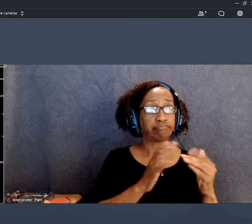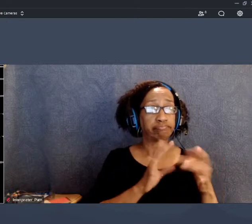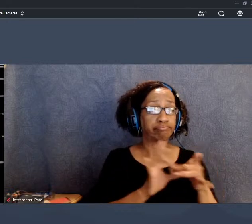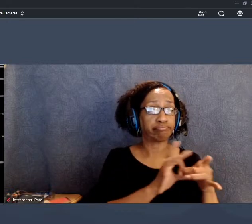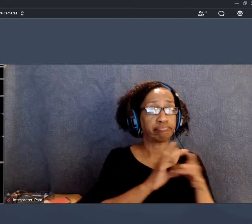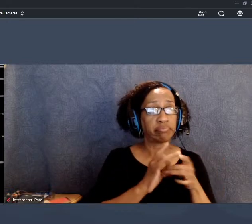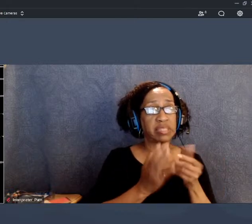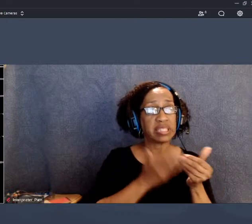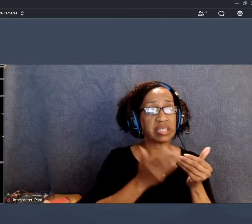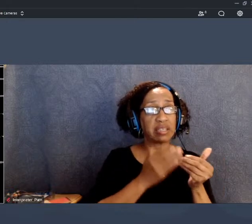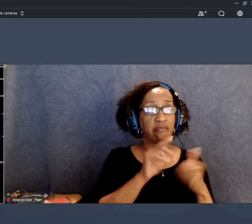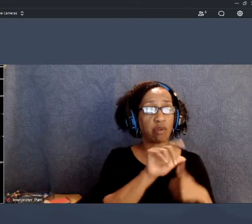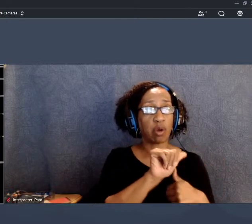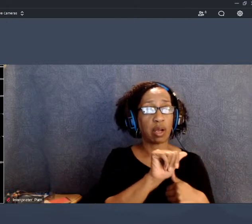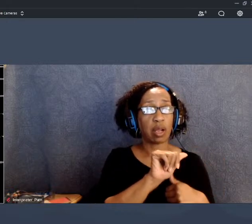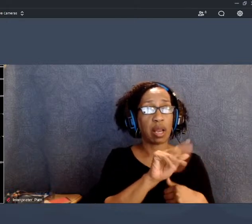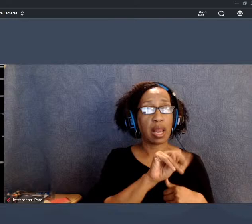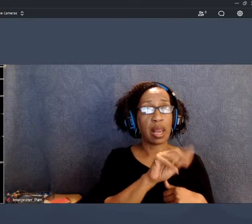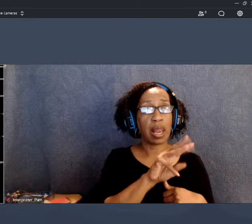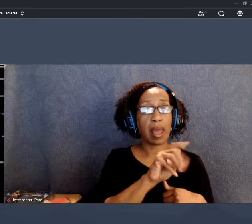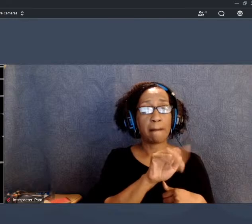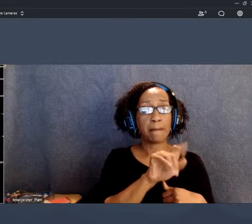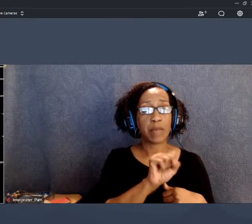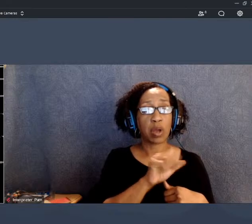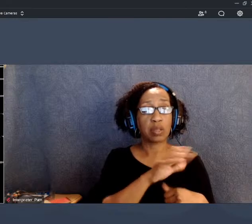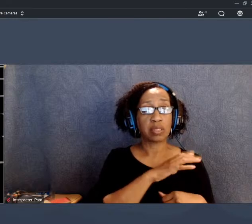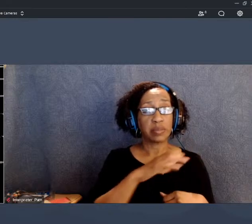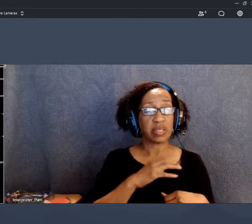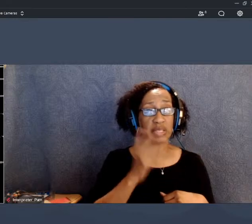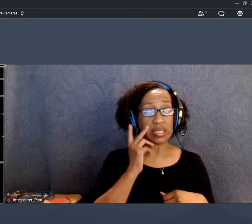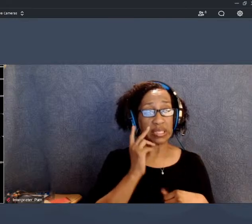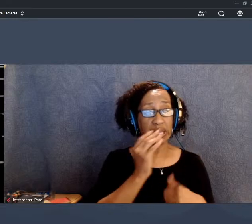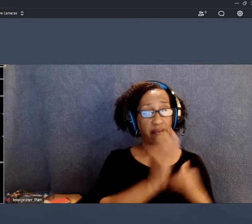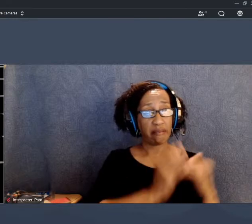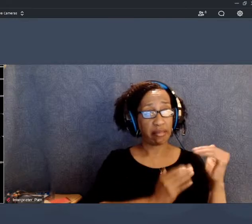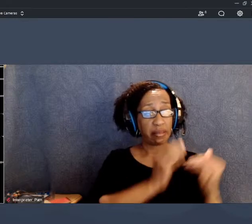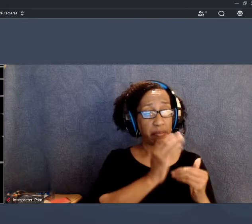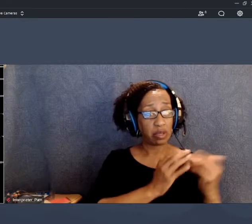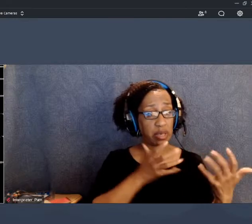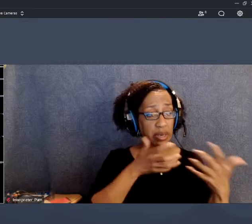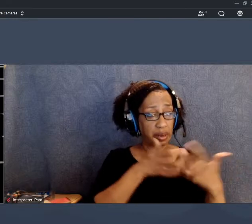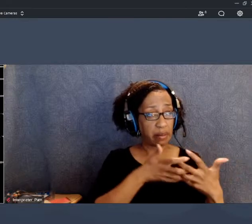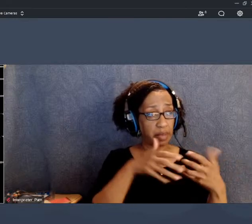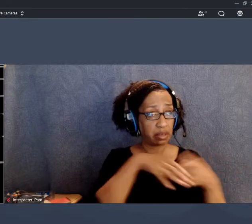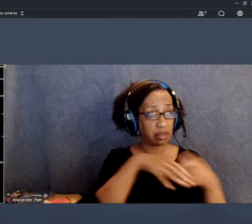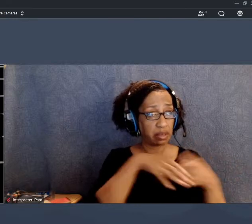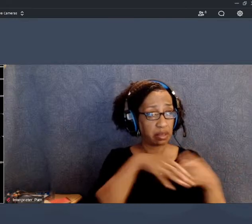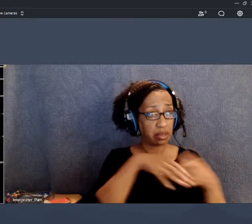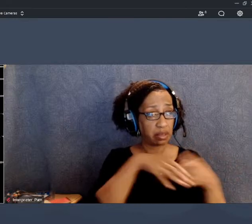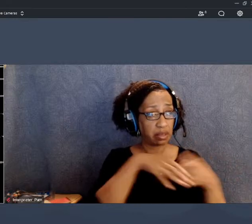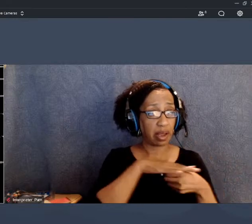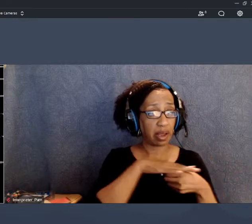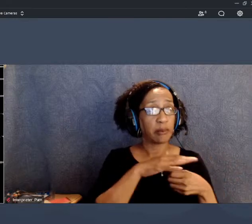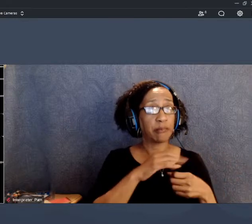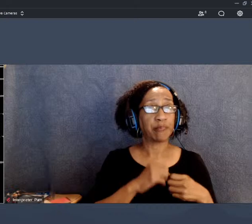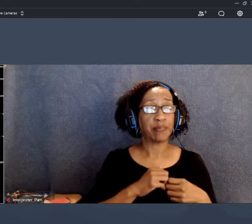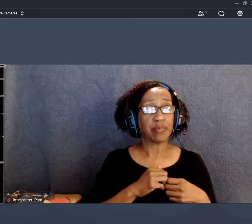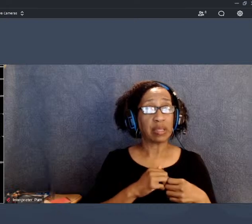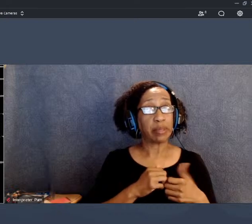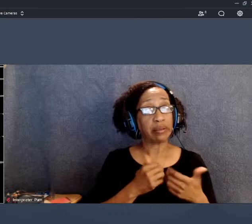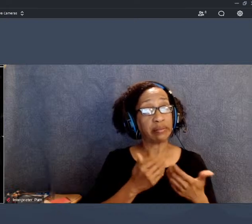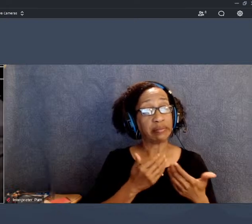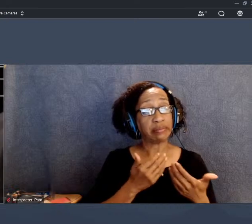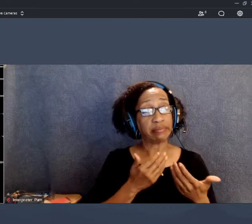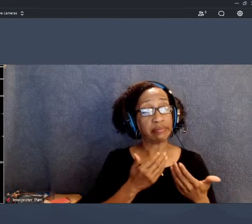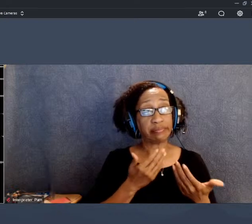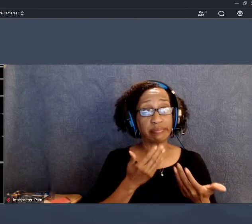to determine whether a building is compatible with its surroundings. But that may not be a good thing